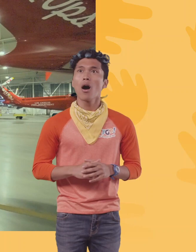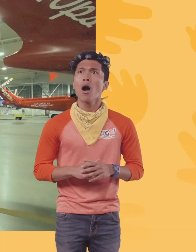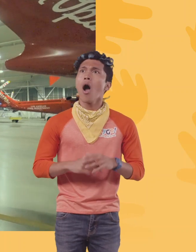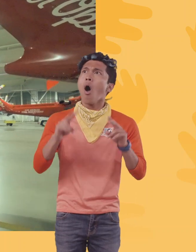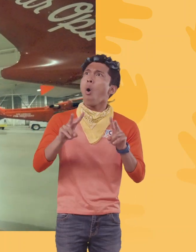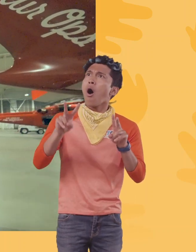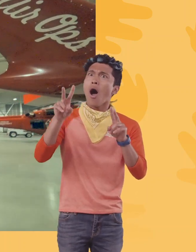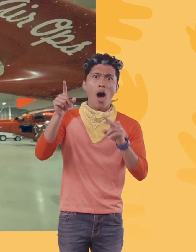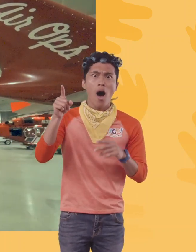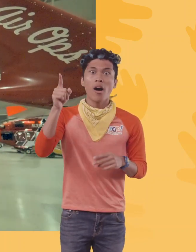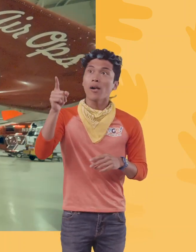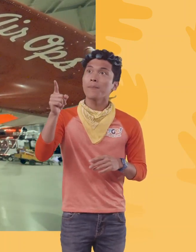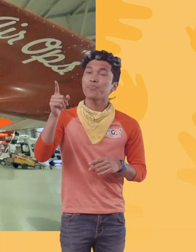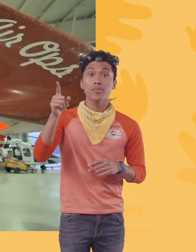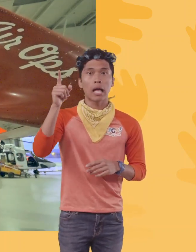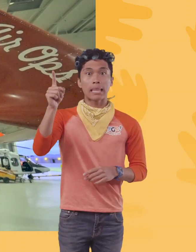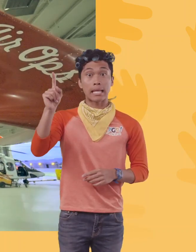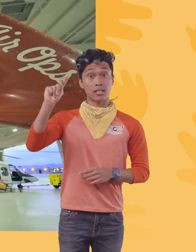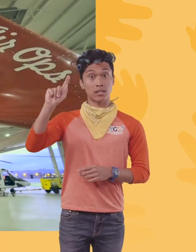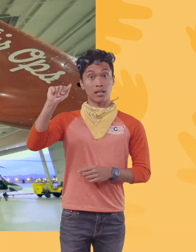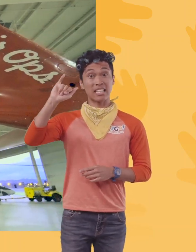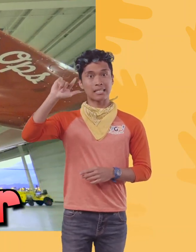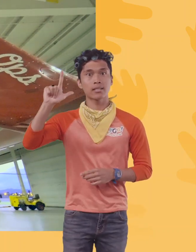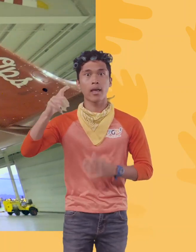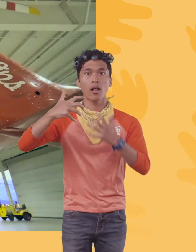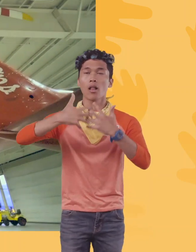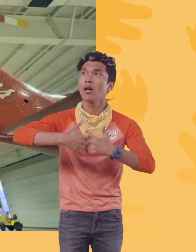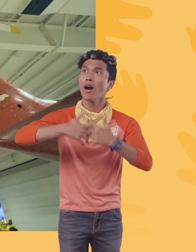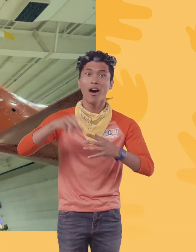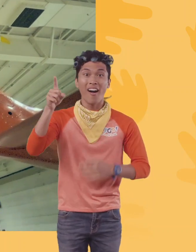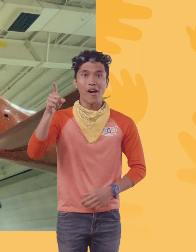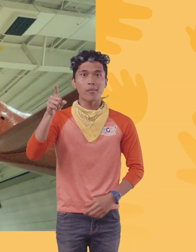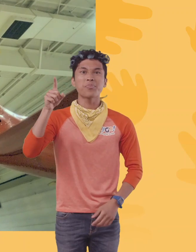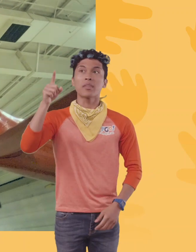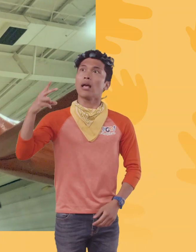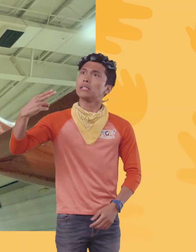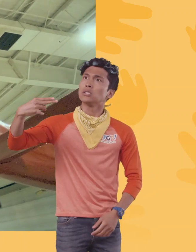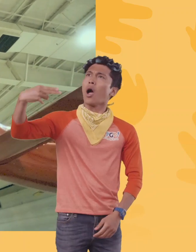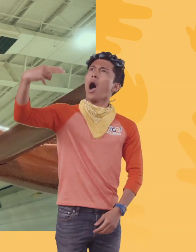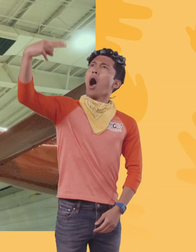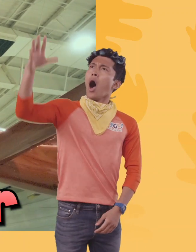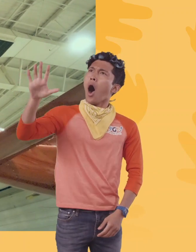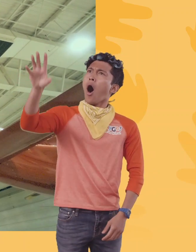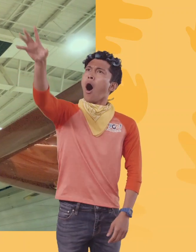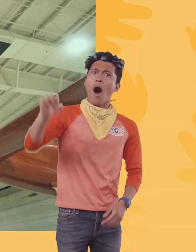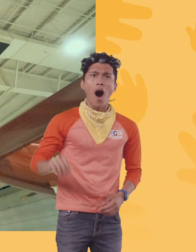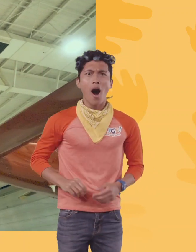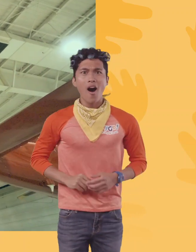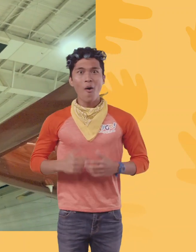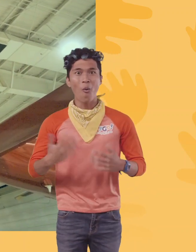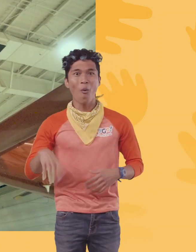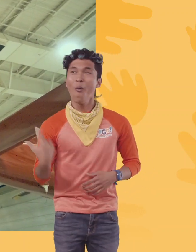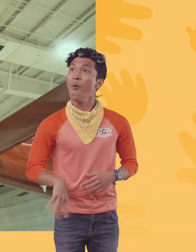Whoa, look up there. That's the tail rotor. Whoa. It's so high up